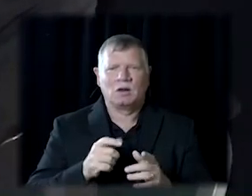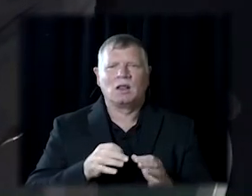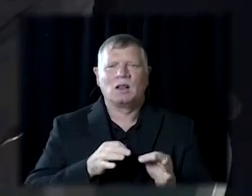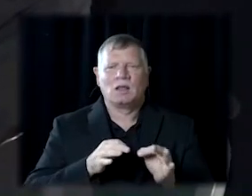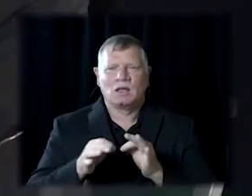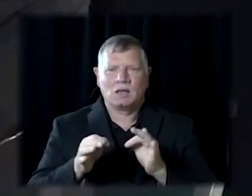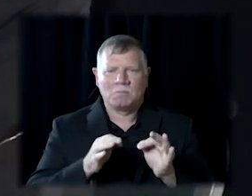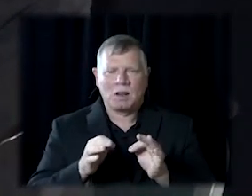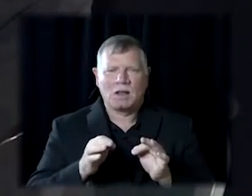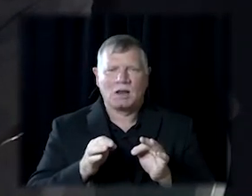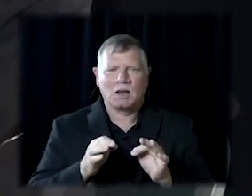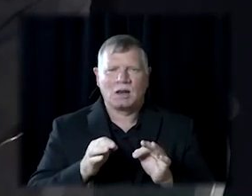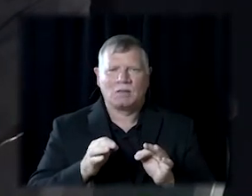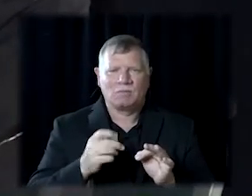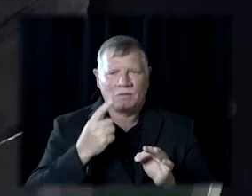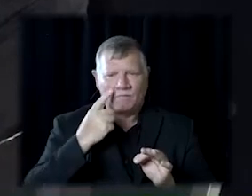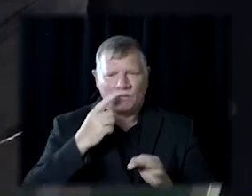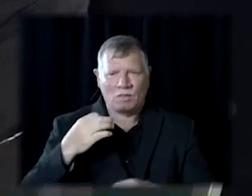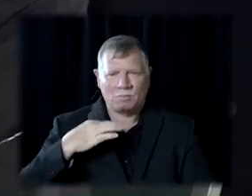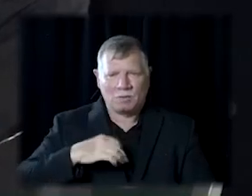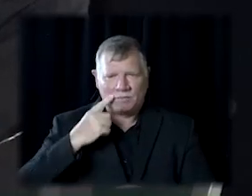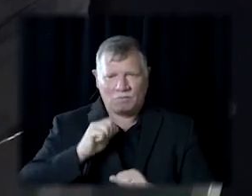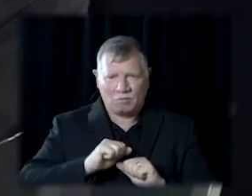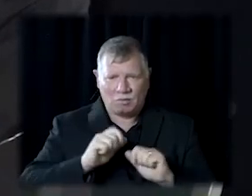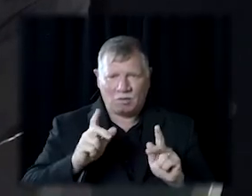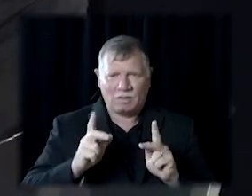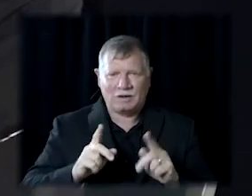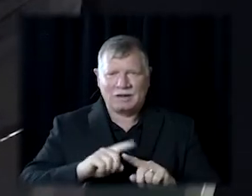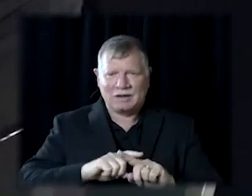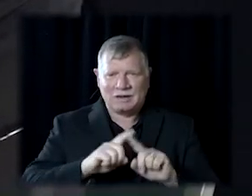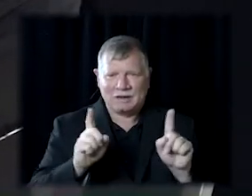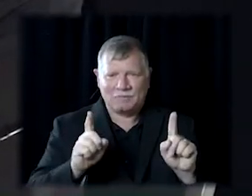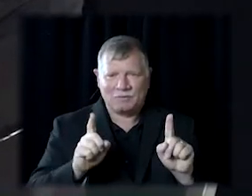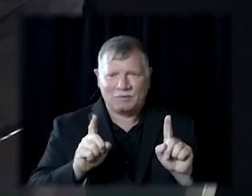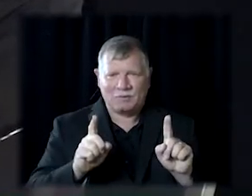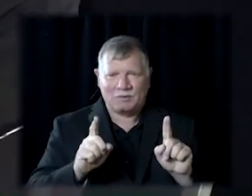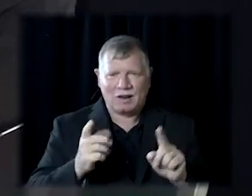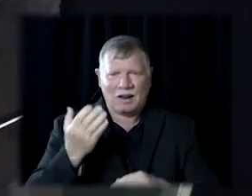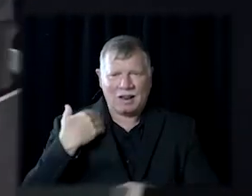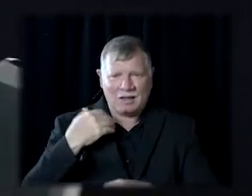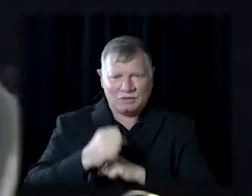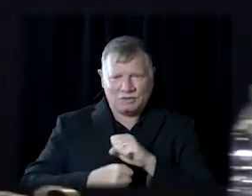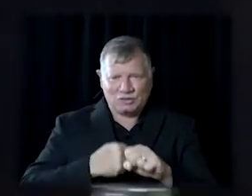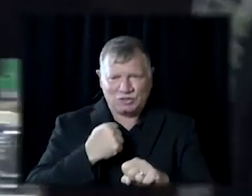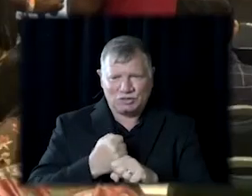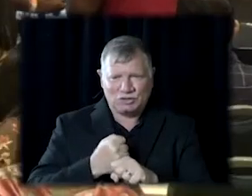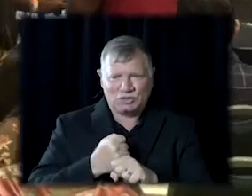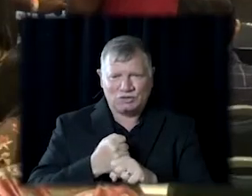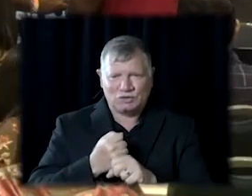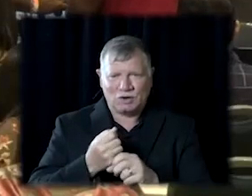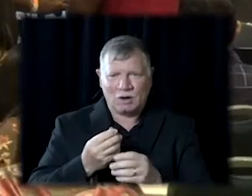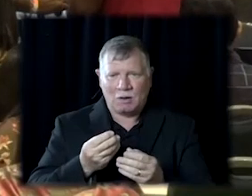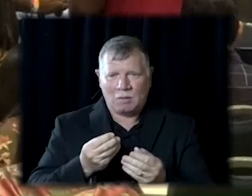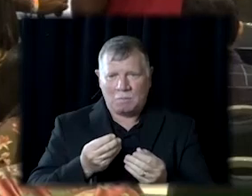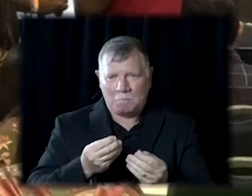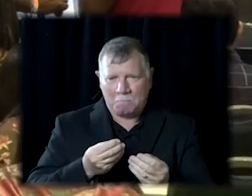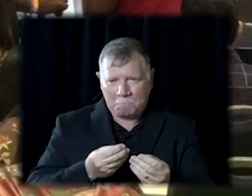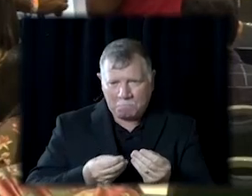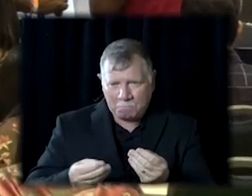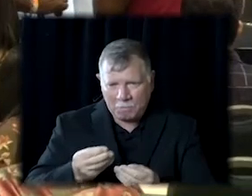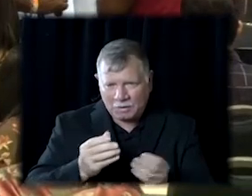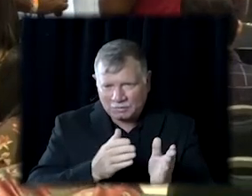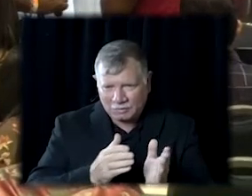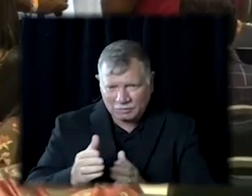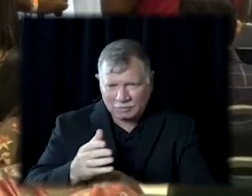explain for the benefit of everybody the difference between last year's budget and this year's budget